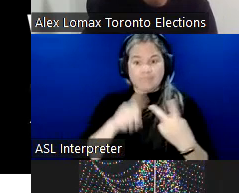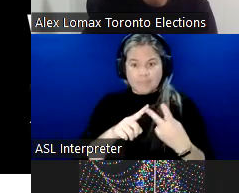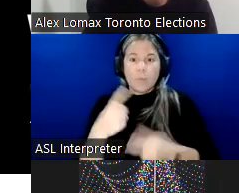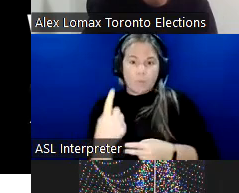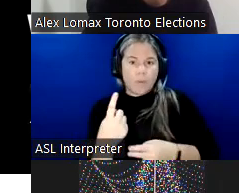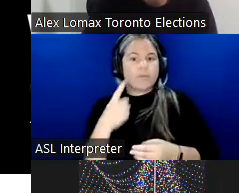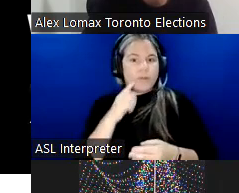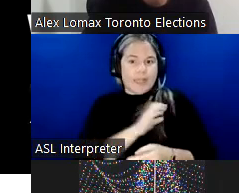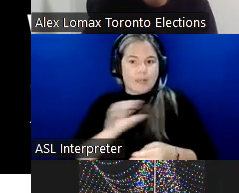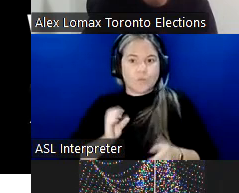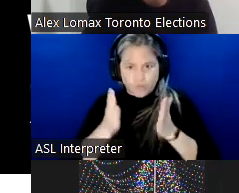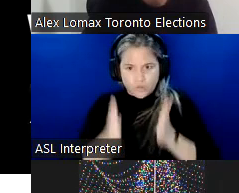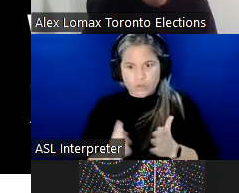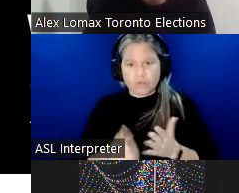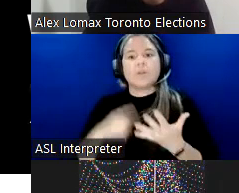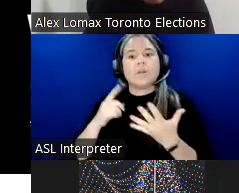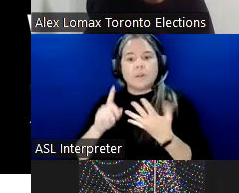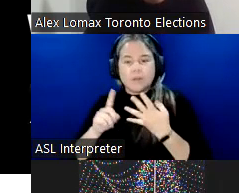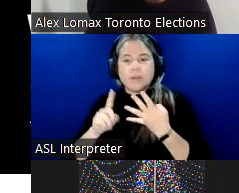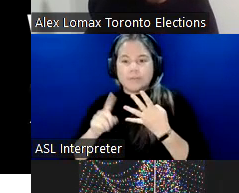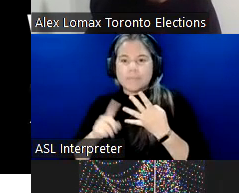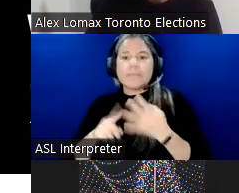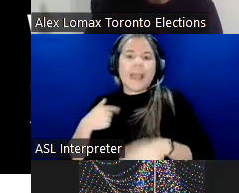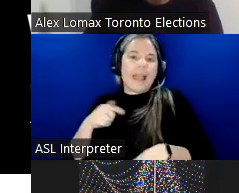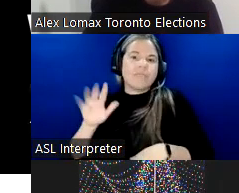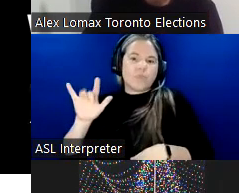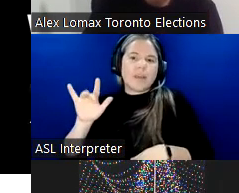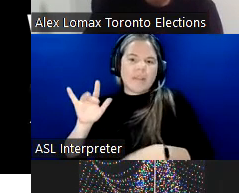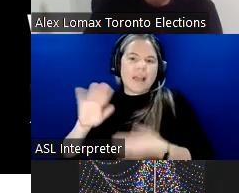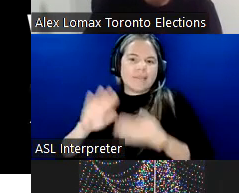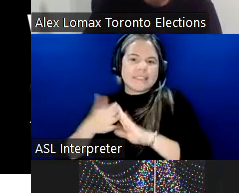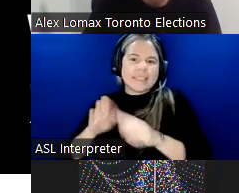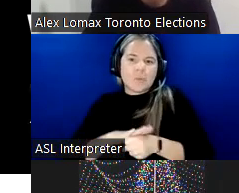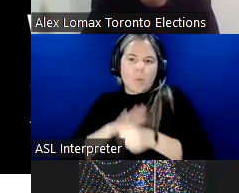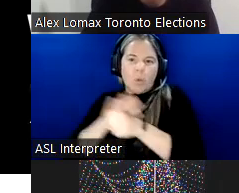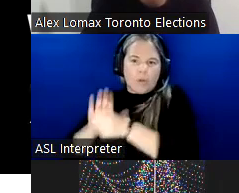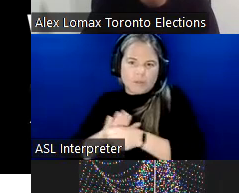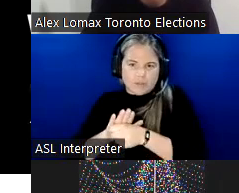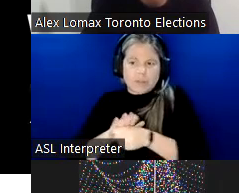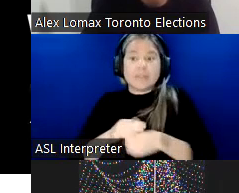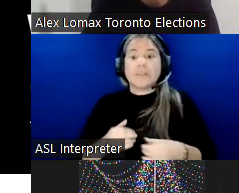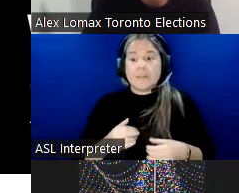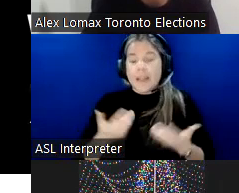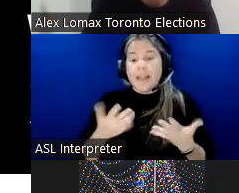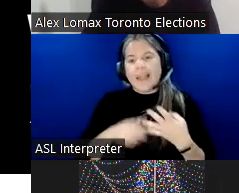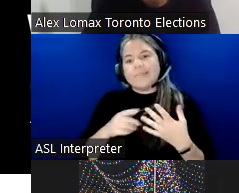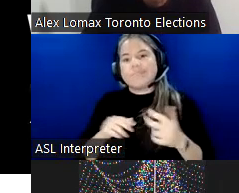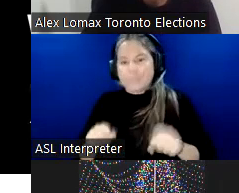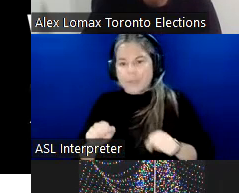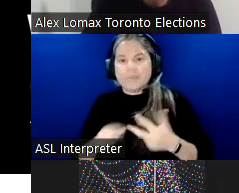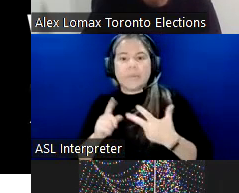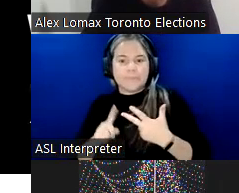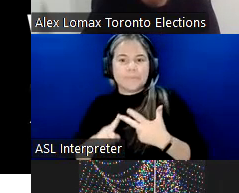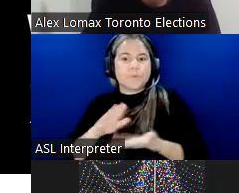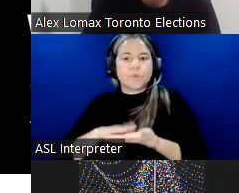and one is elected in each of the 25 city wards. And if you are eligible, you will vote for one candidate for school board trustee.